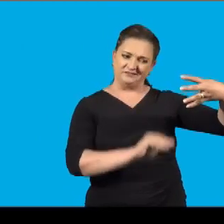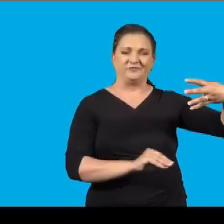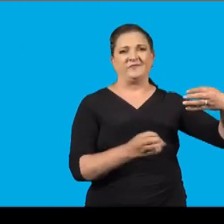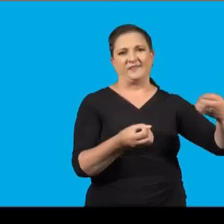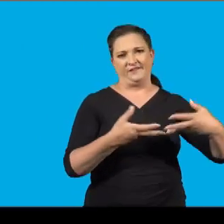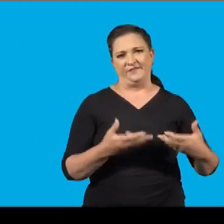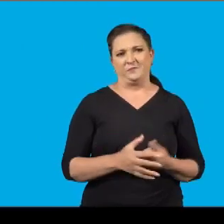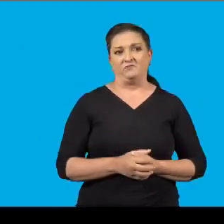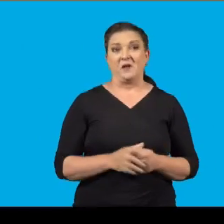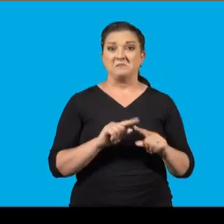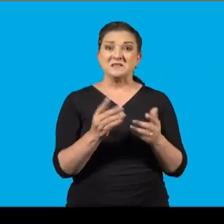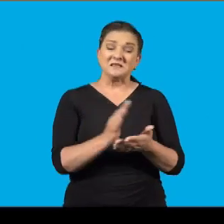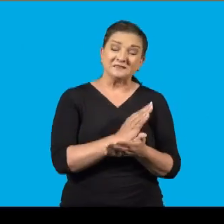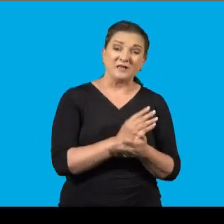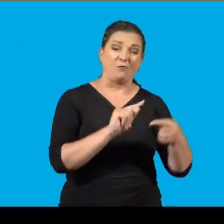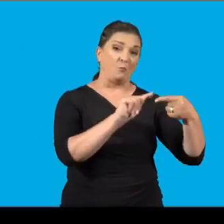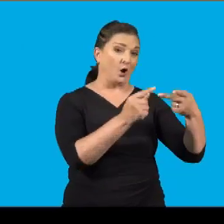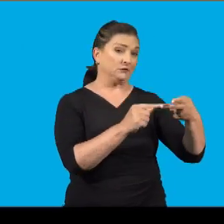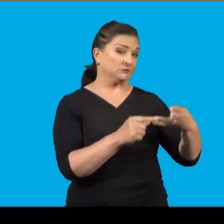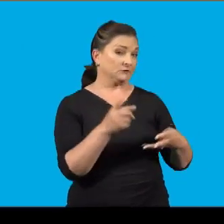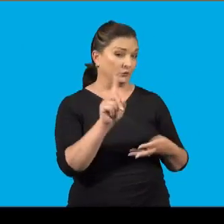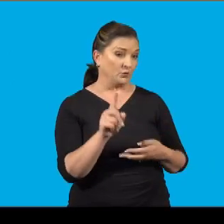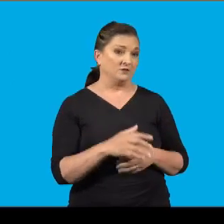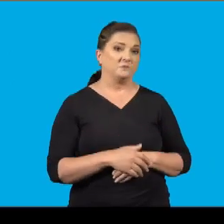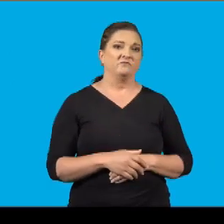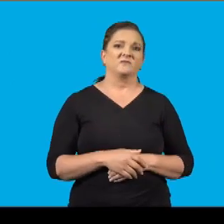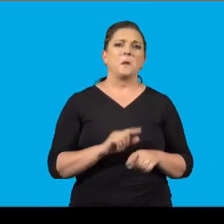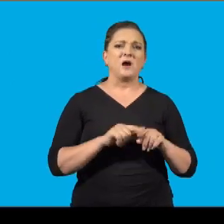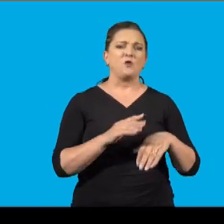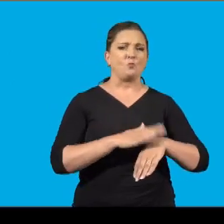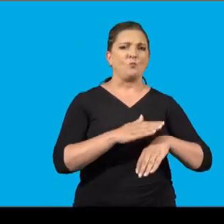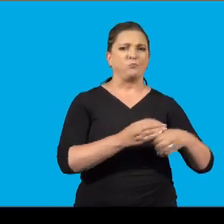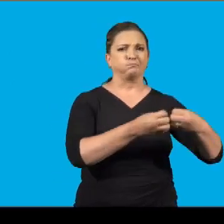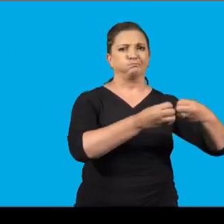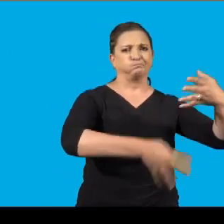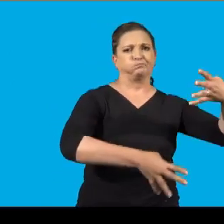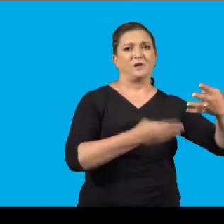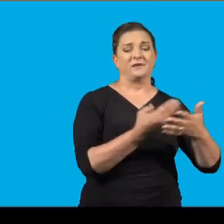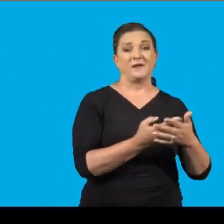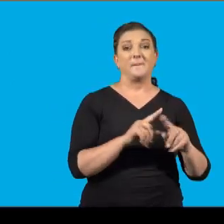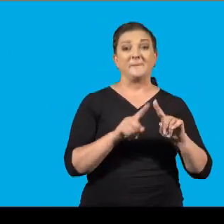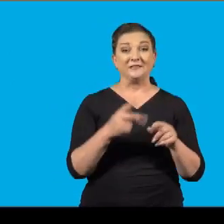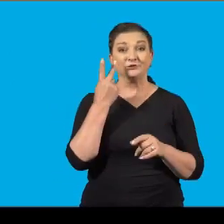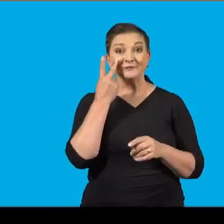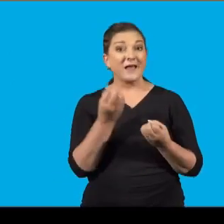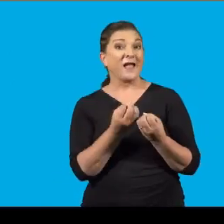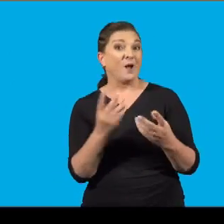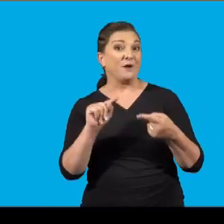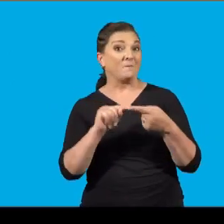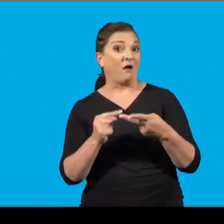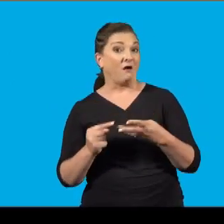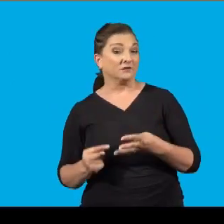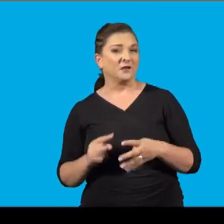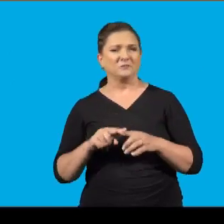the following are just some of the few points that you can give. So you will need to add more in line with the mark